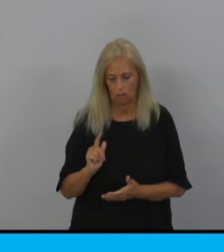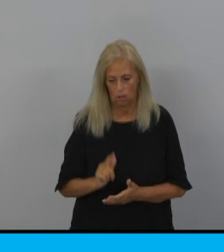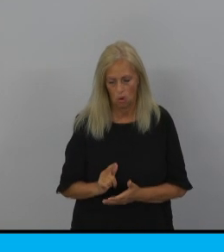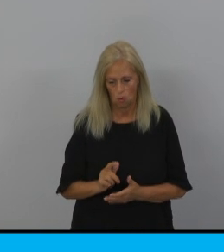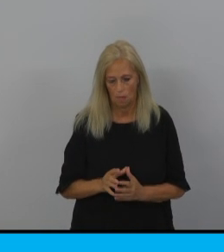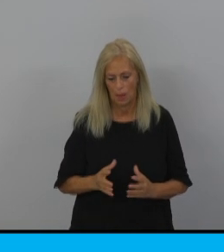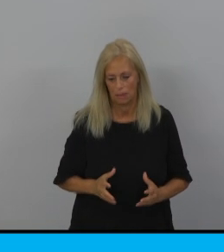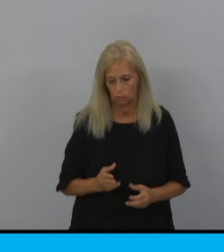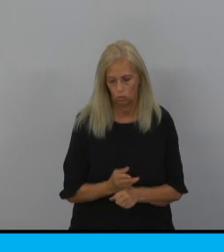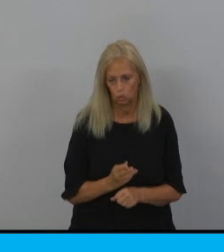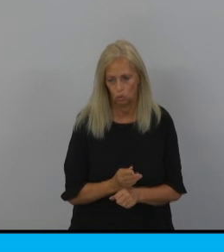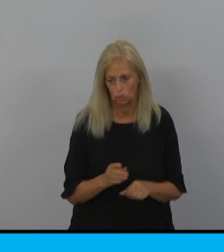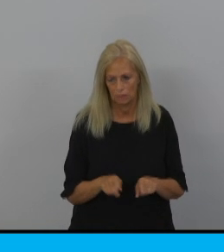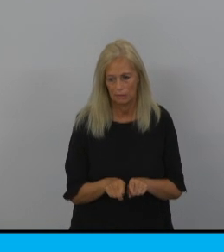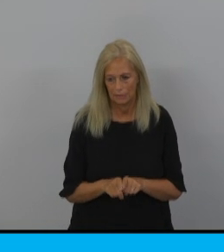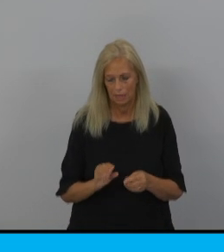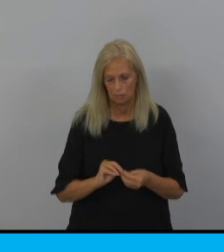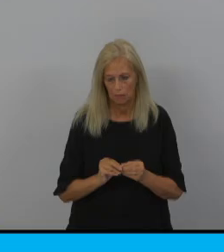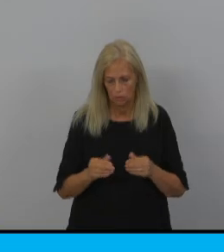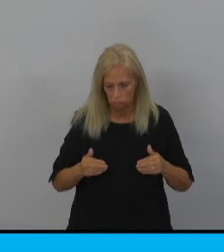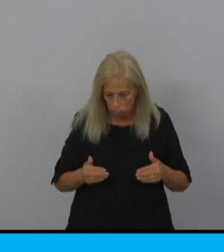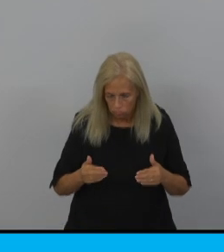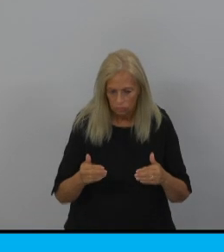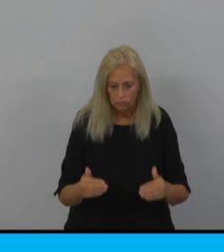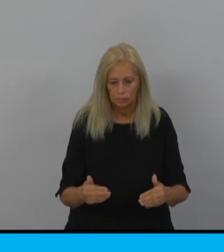used that same number going forward for next year.